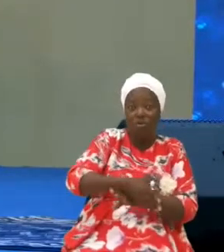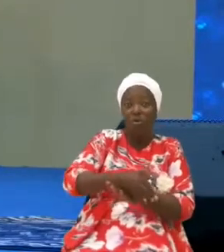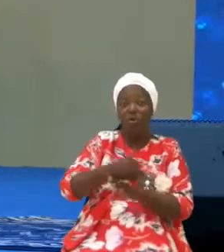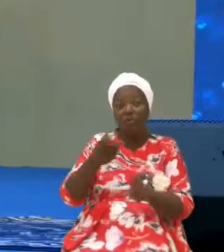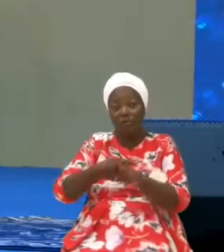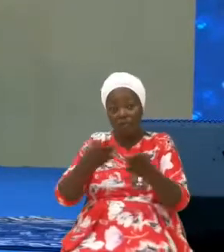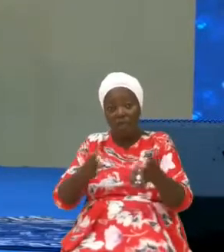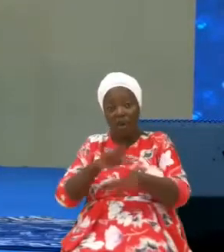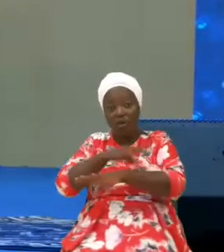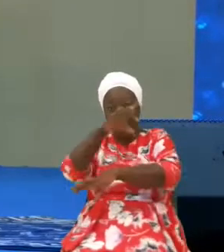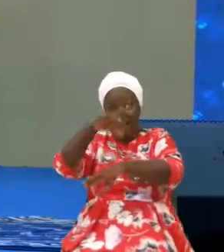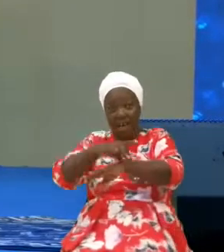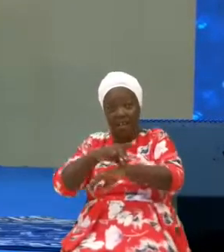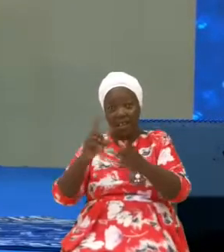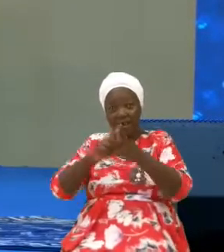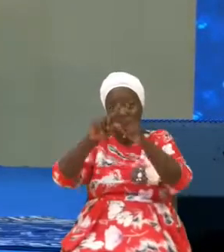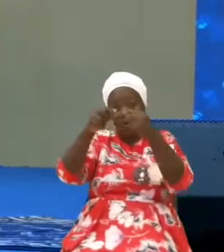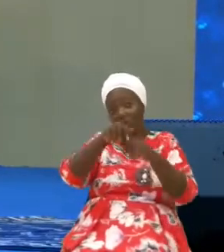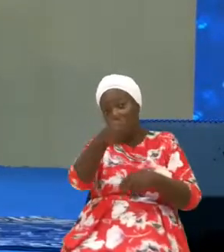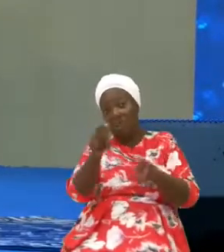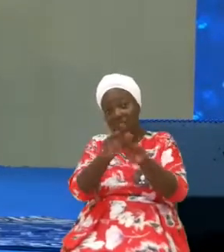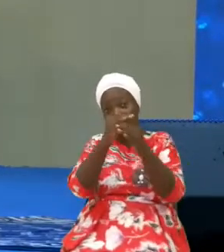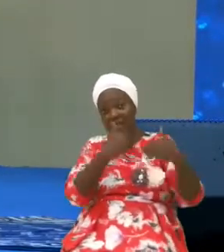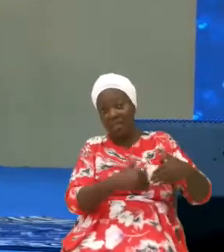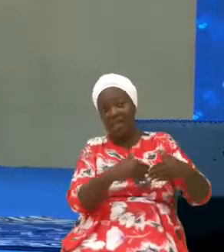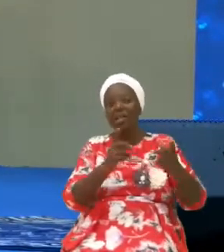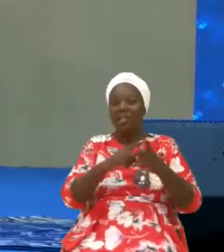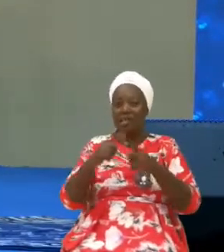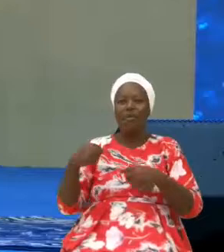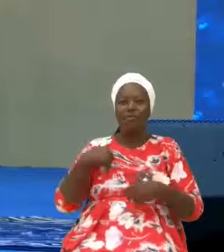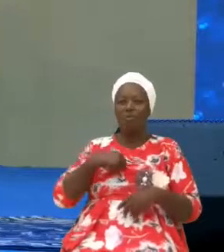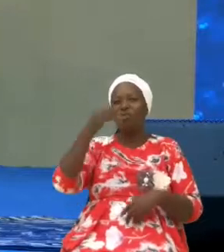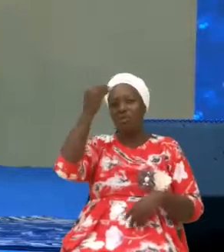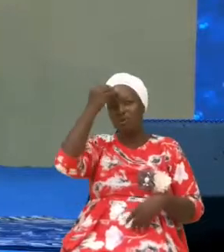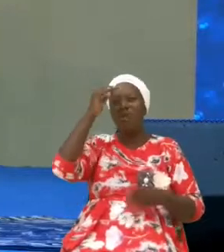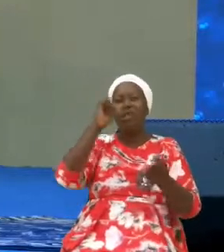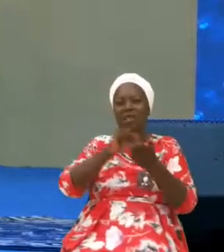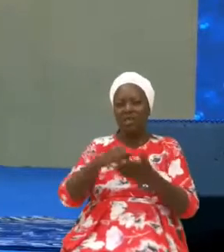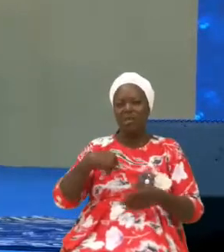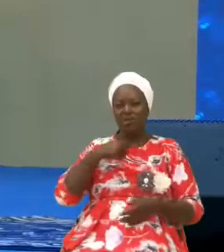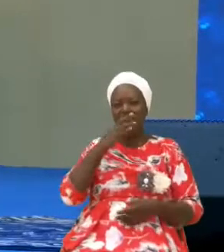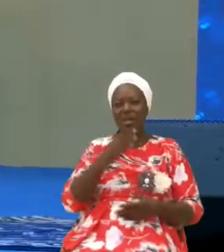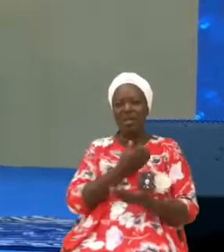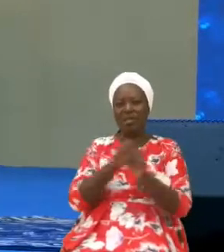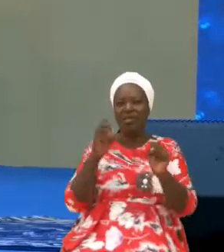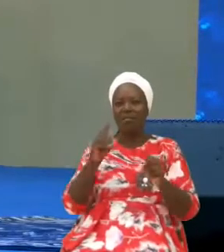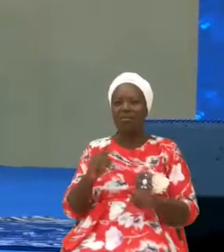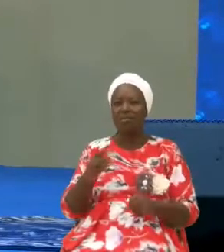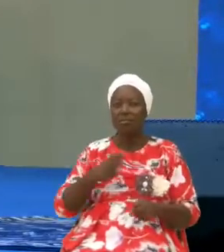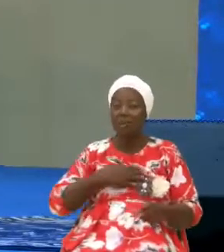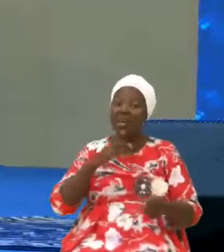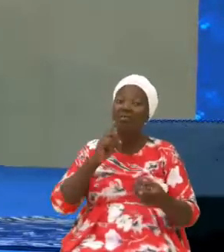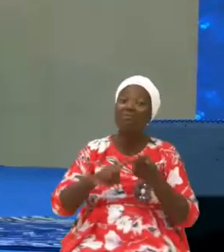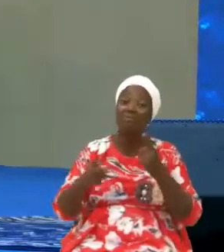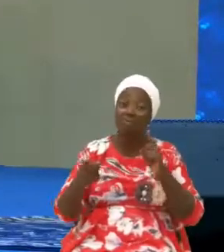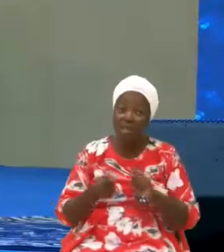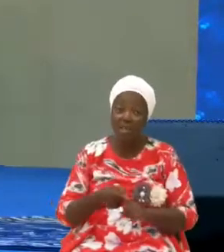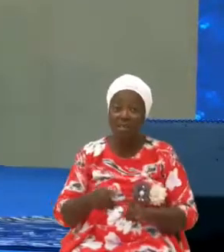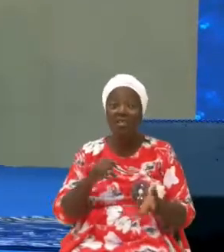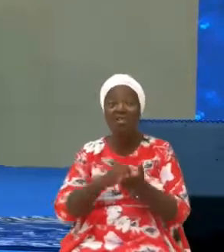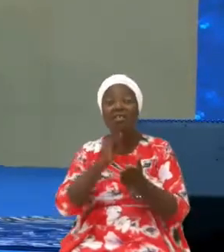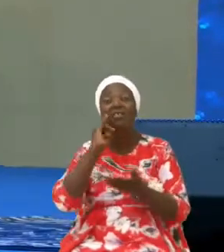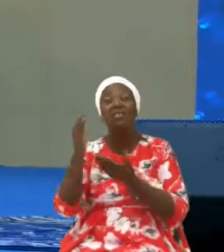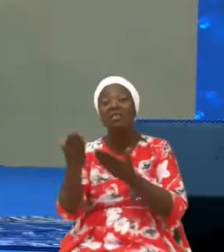the gate of death and we pass on to the other side, then we will know that we are